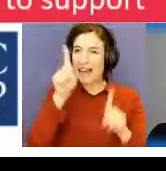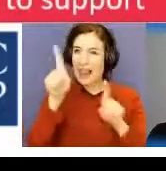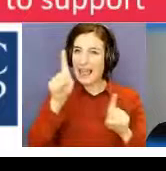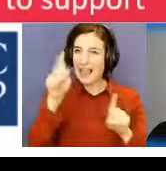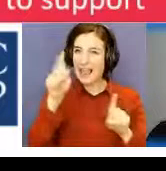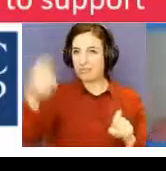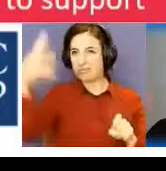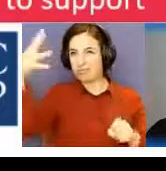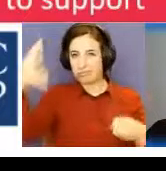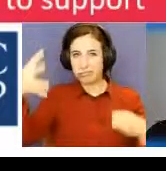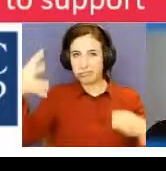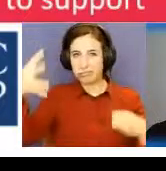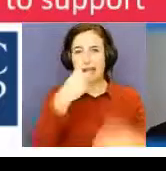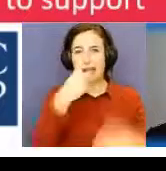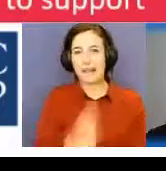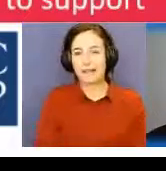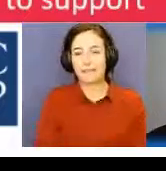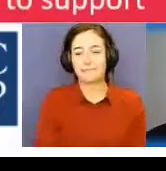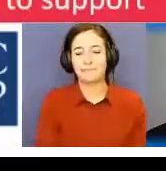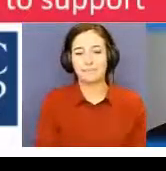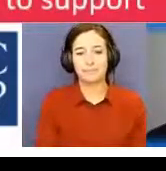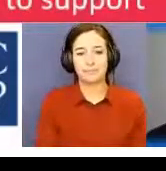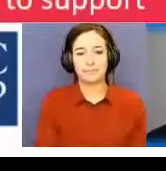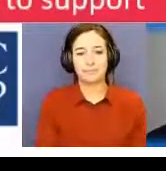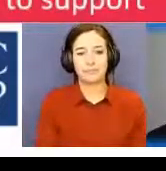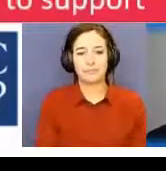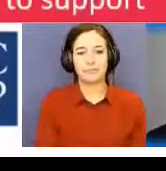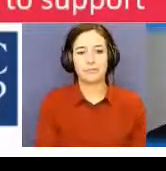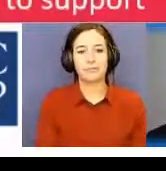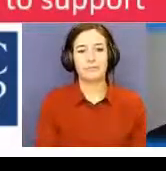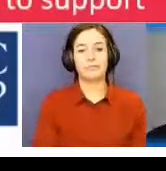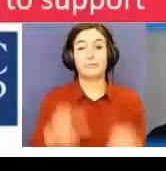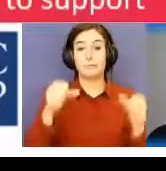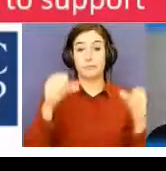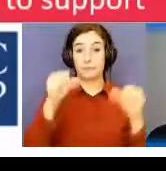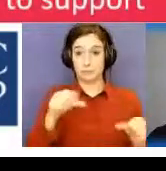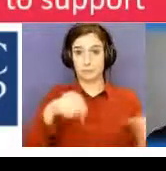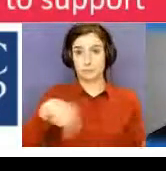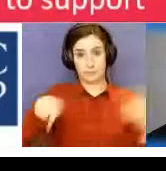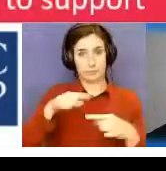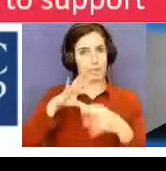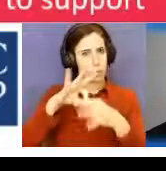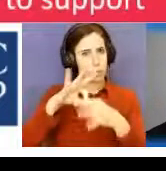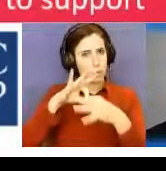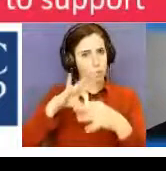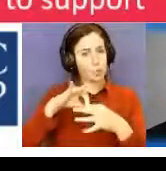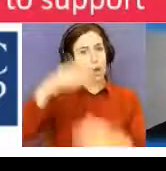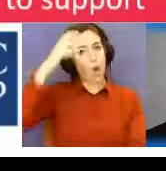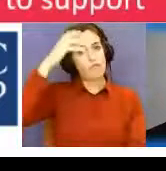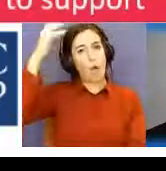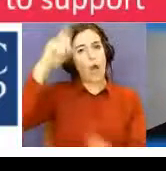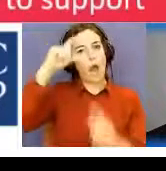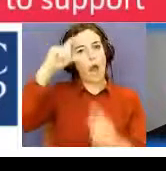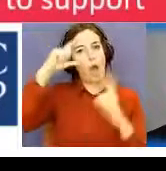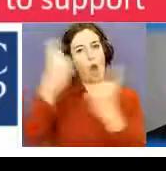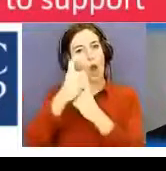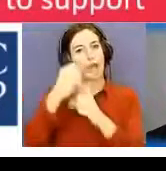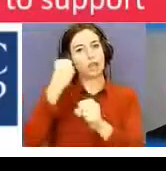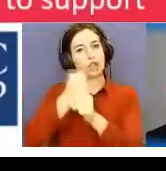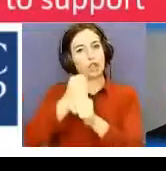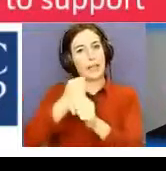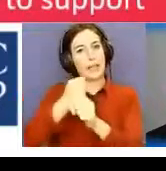information. We're also working closely with the Royal College of GPs, who amazingly have prioritised physical activity in the